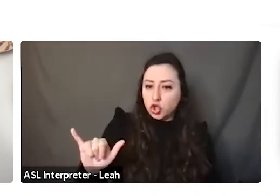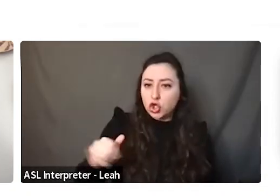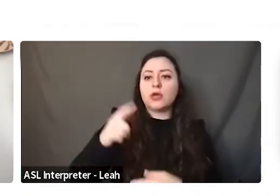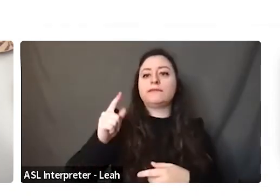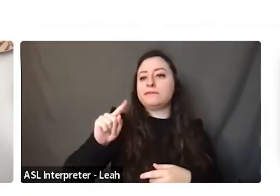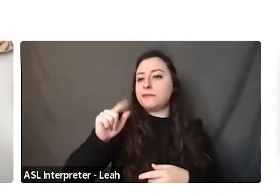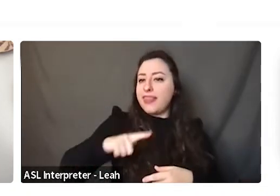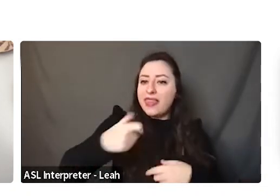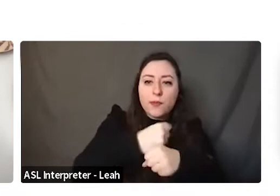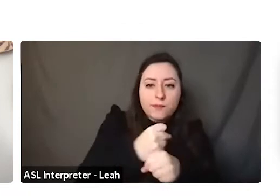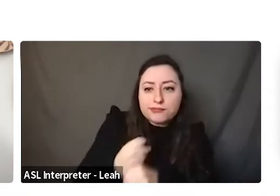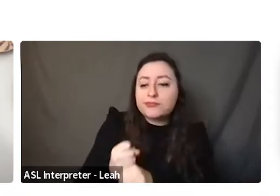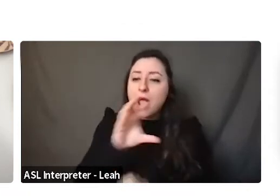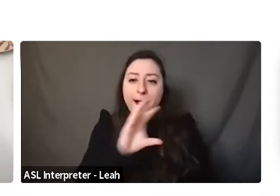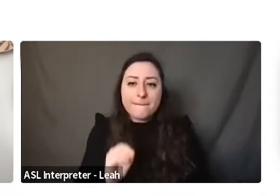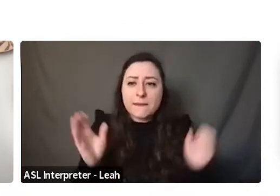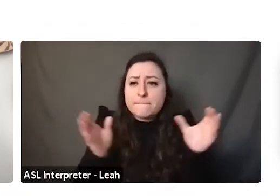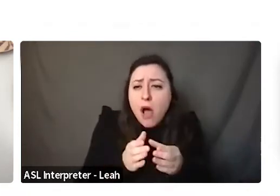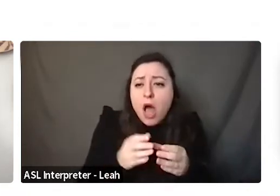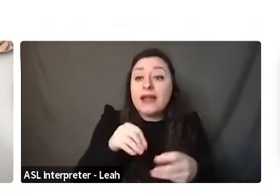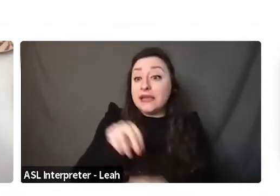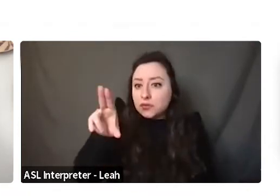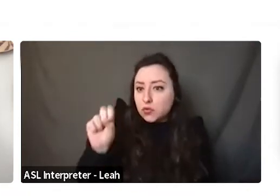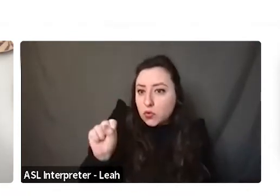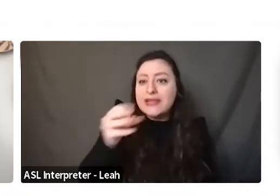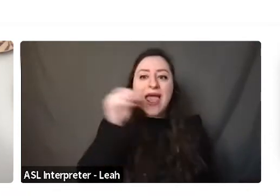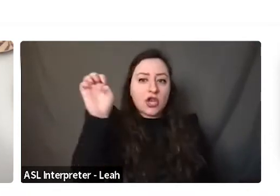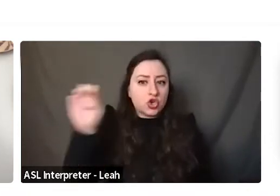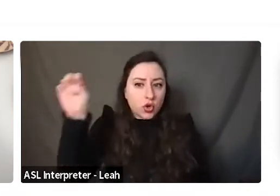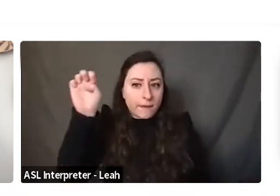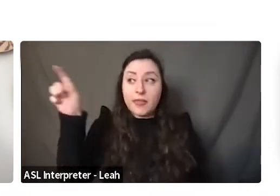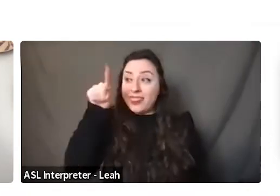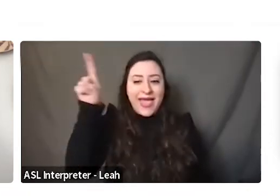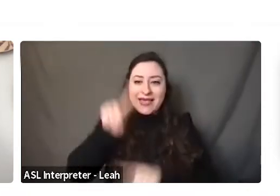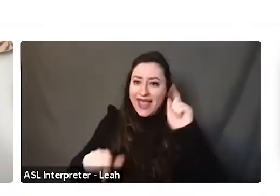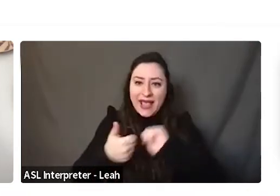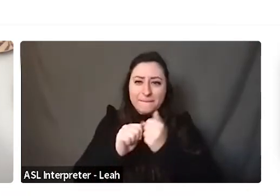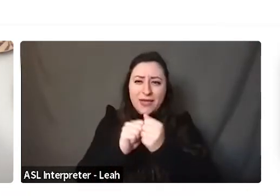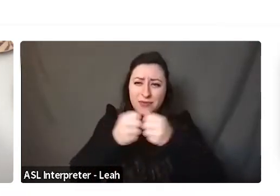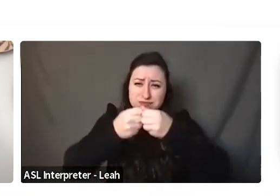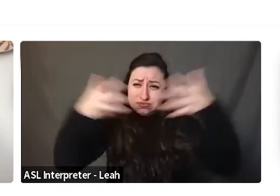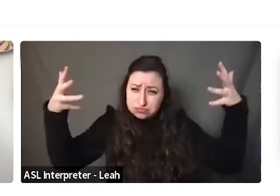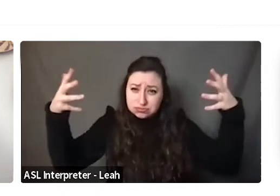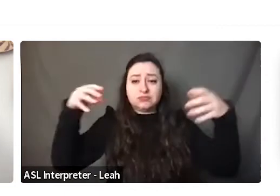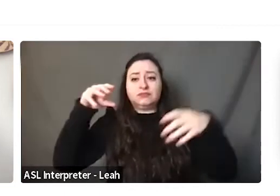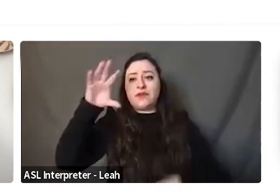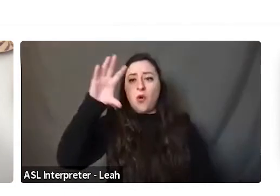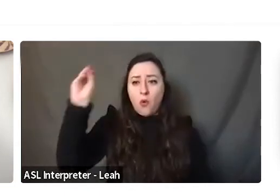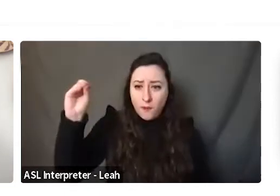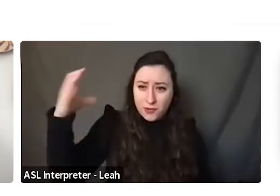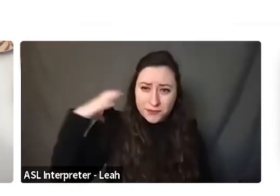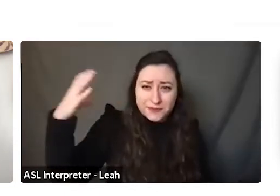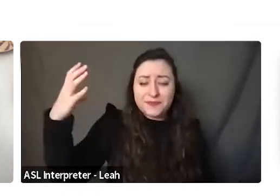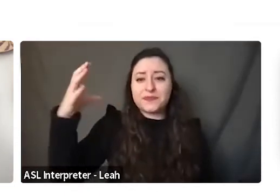and leather suppliers that exist in the US and in Europe. They cannot compete with the scale, and the scale is part of the problem.